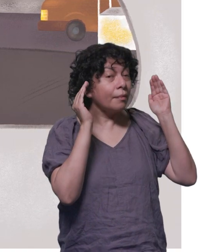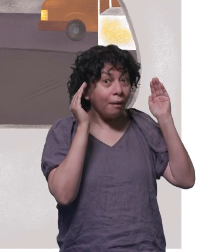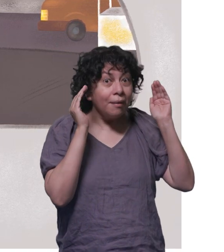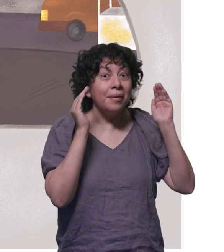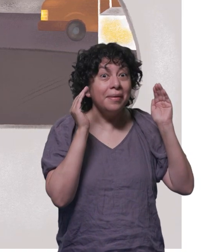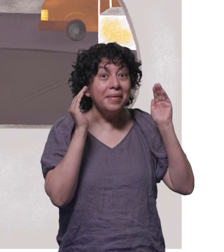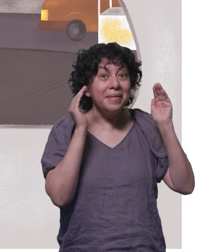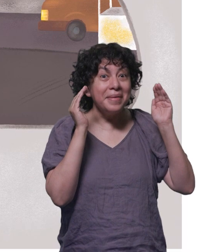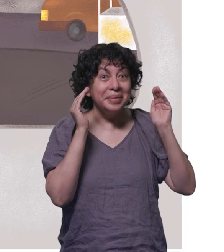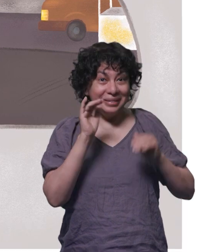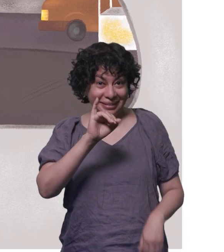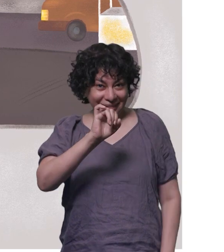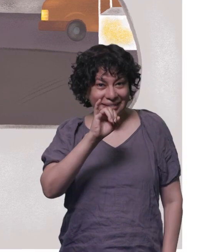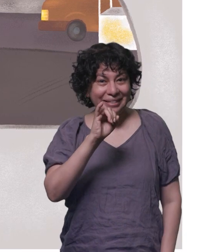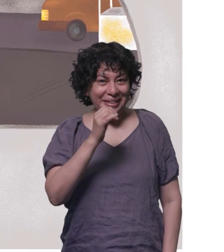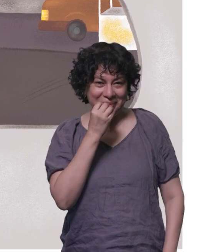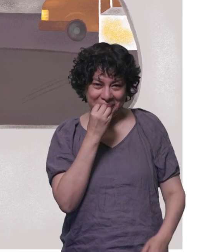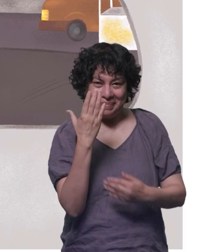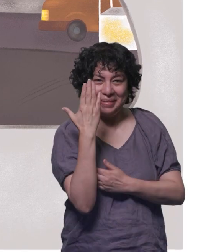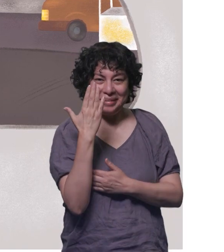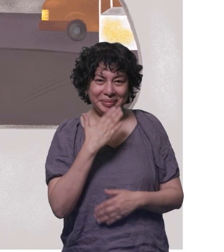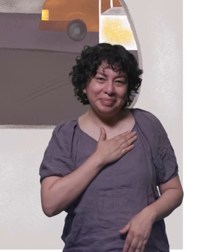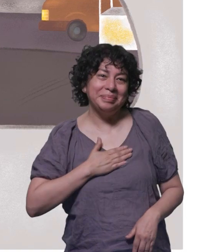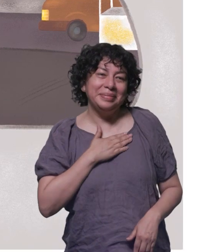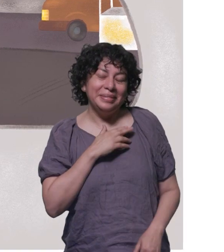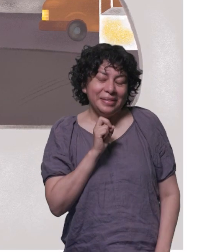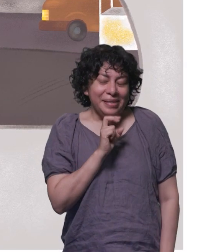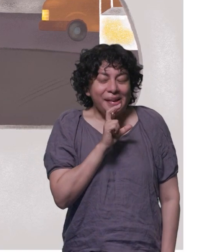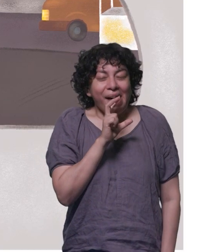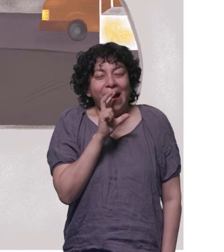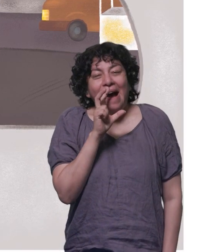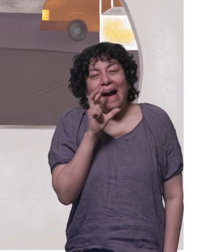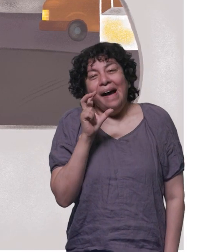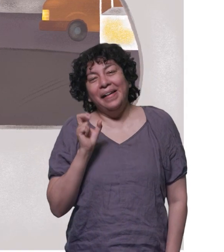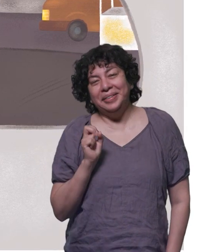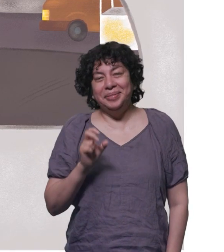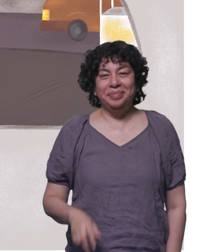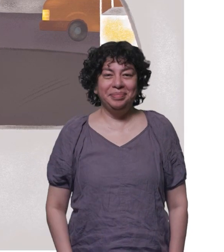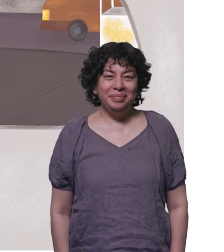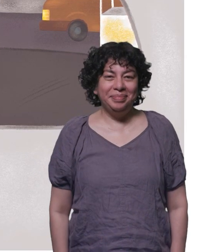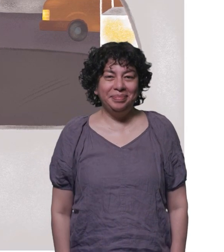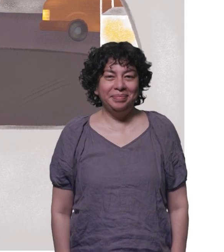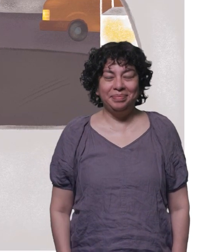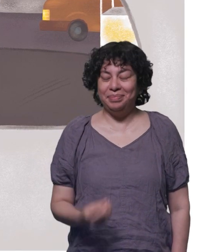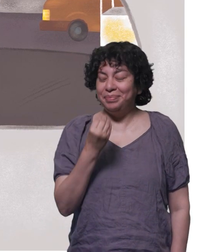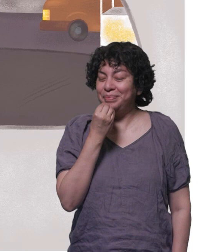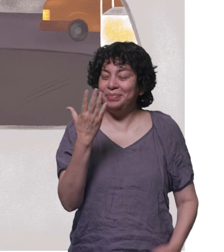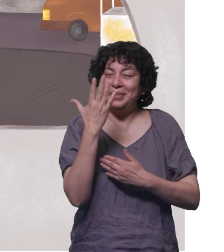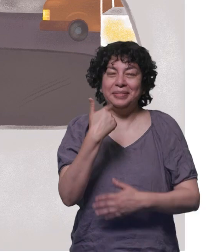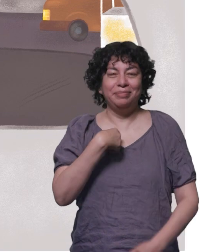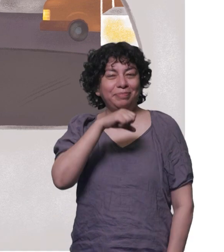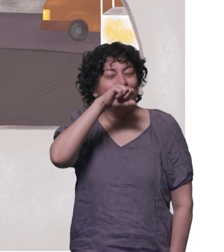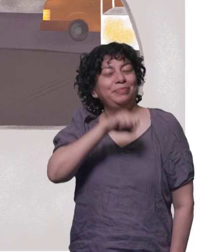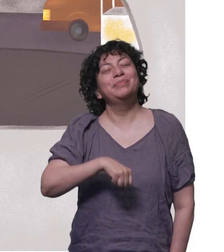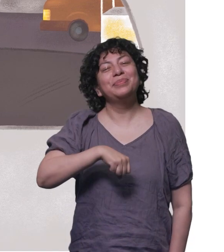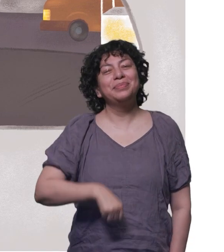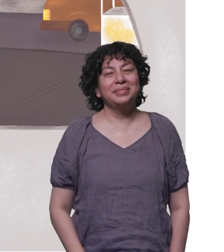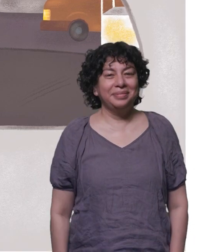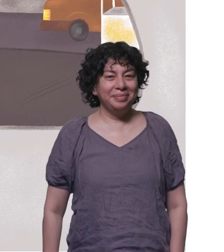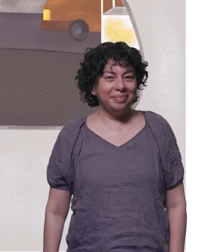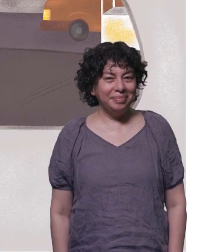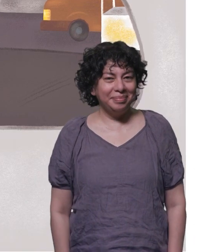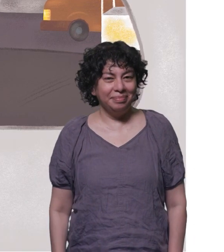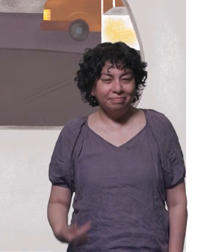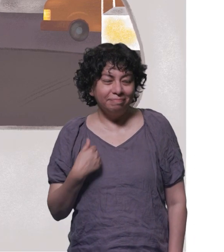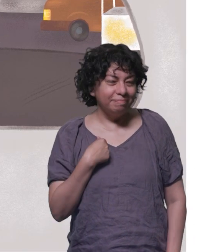immediately wakes up. See, breakfast, please, she says, yawning. Breakfast is my favorite meal of the day. I